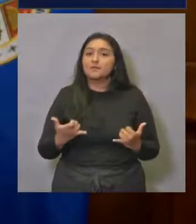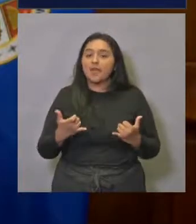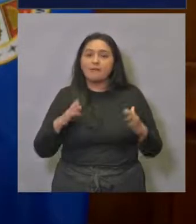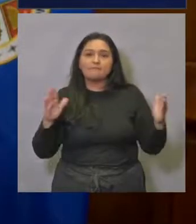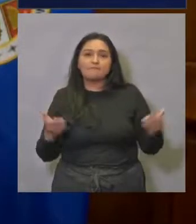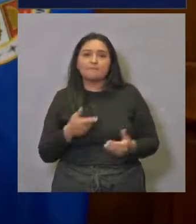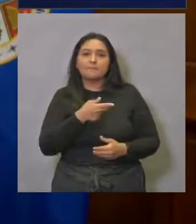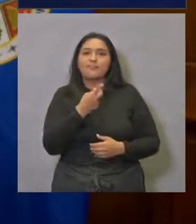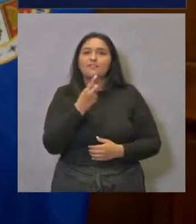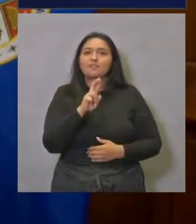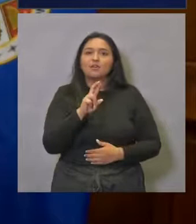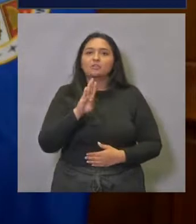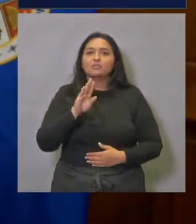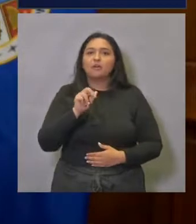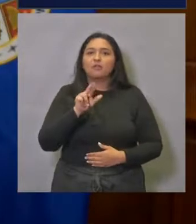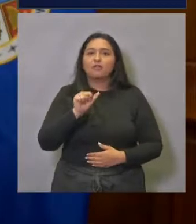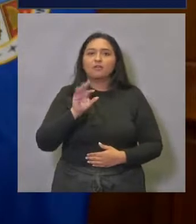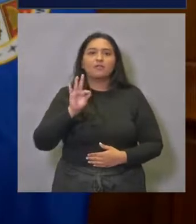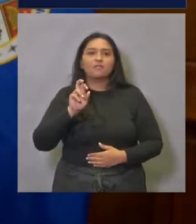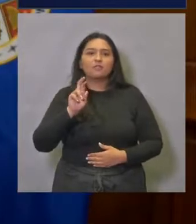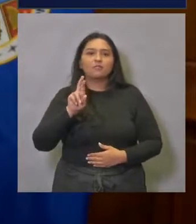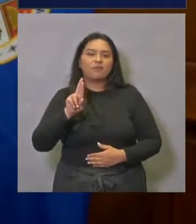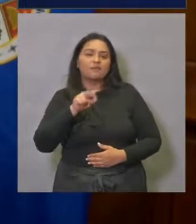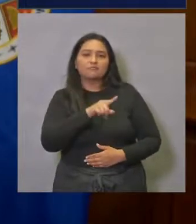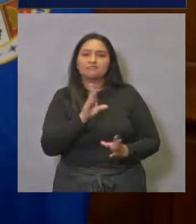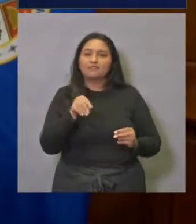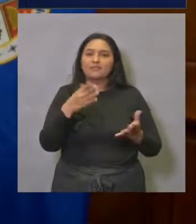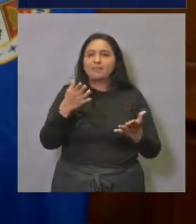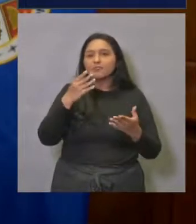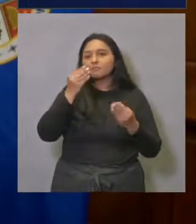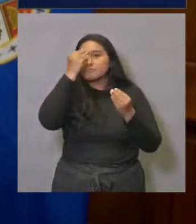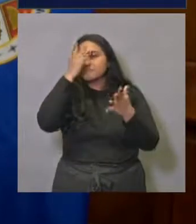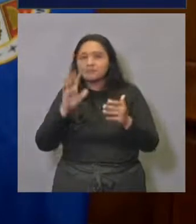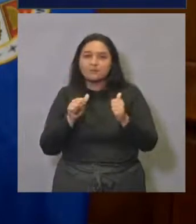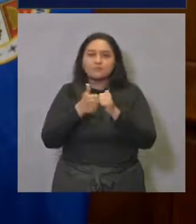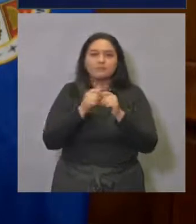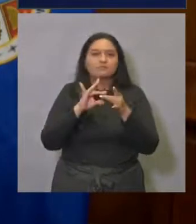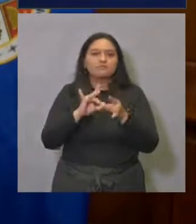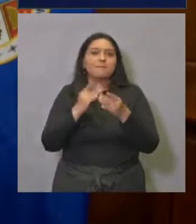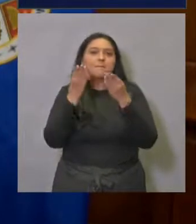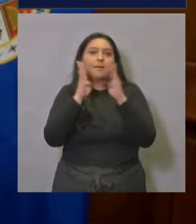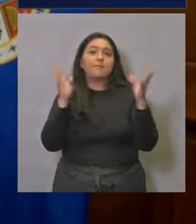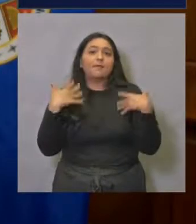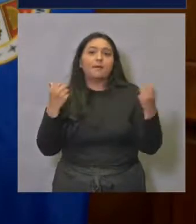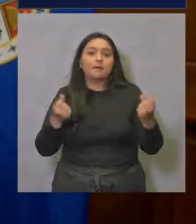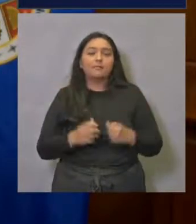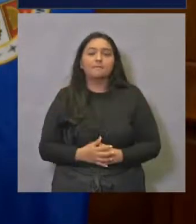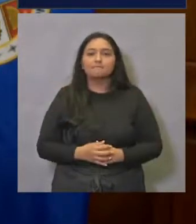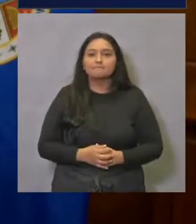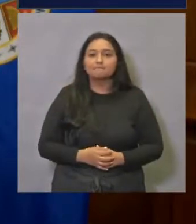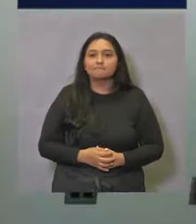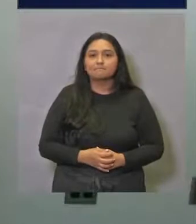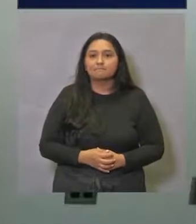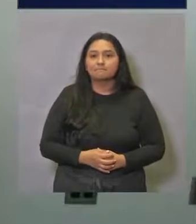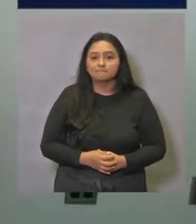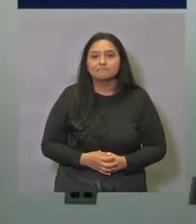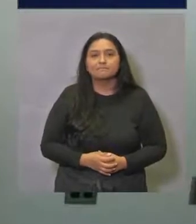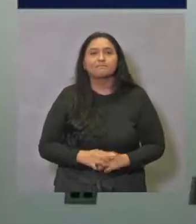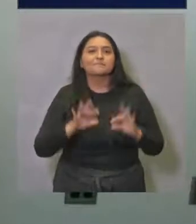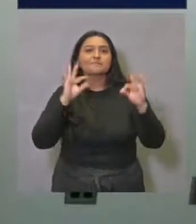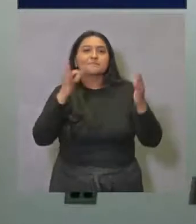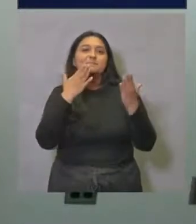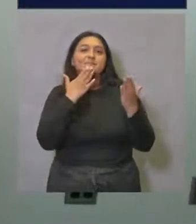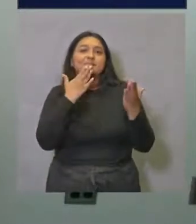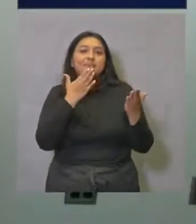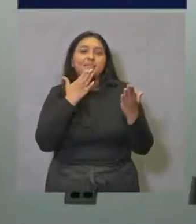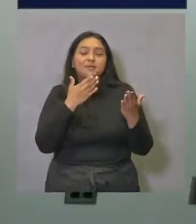Dr. Barbara Ferrer for the latest updates on our public health. Thank you so much, Supervisor Solis, and to